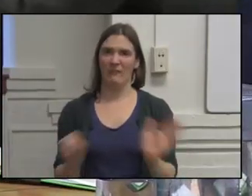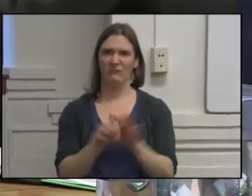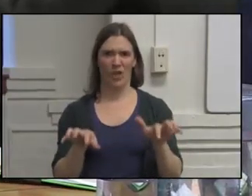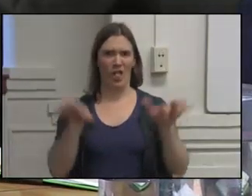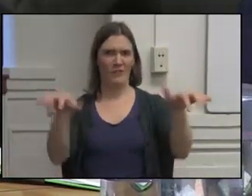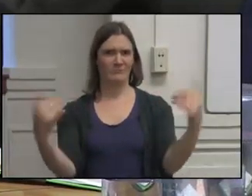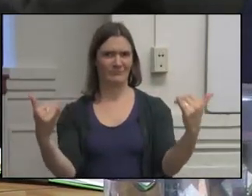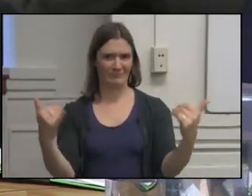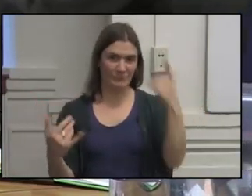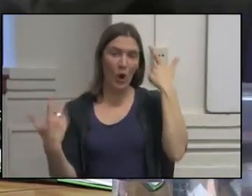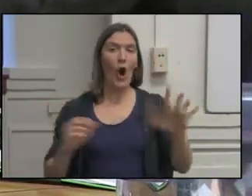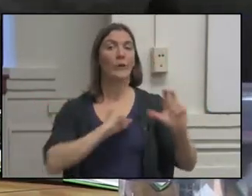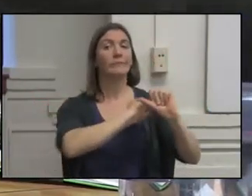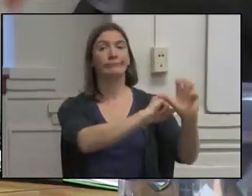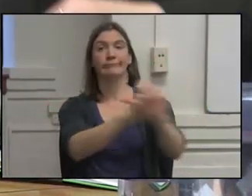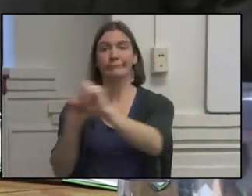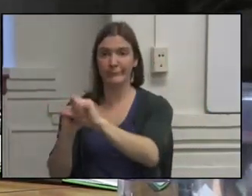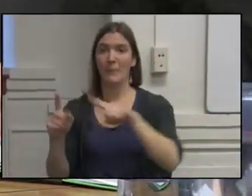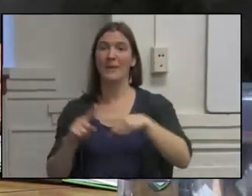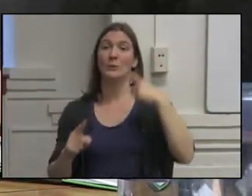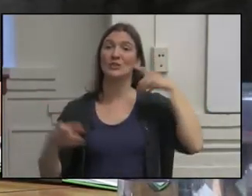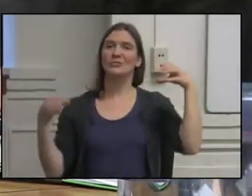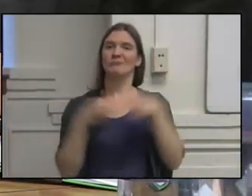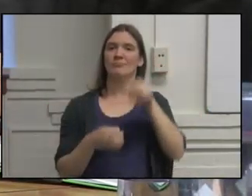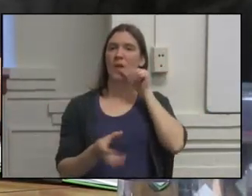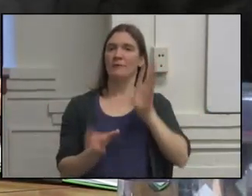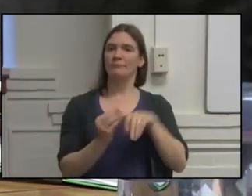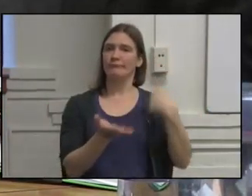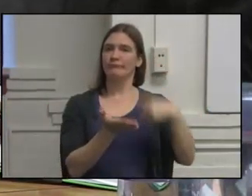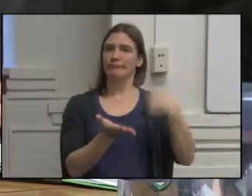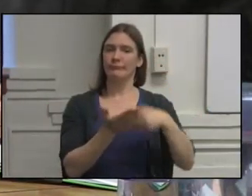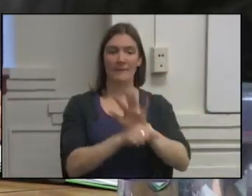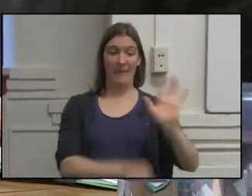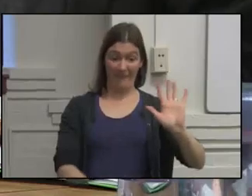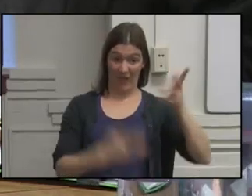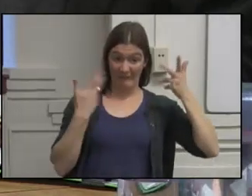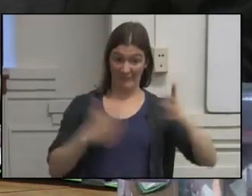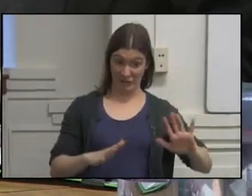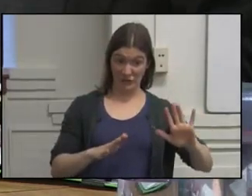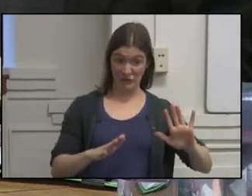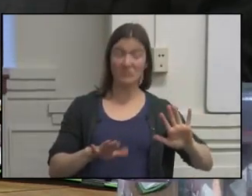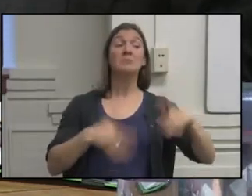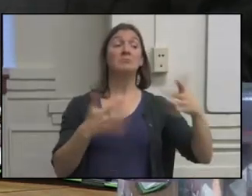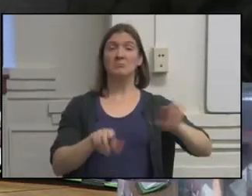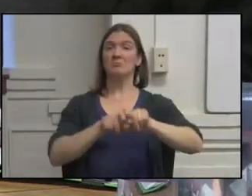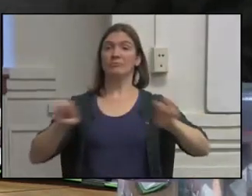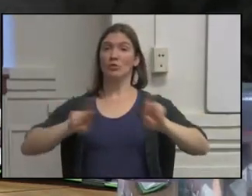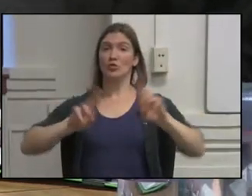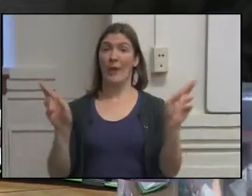meeting has been properly warned because we entered into executive session at 5 o'clock this evening.